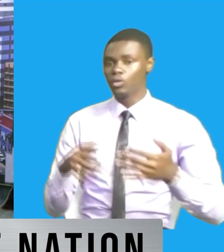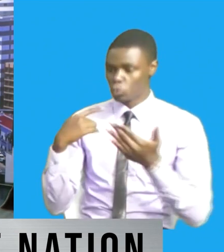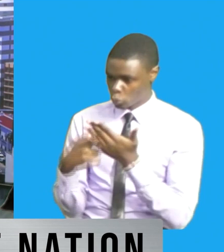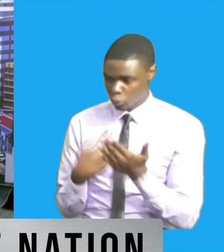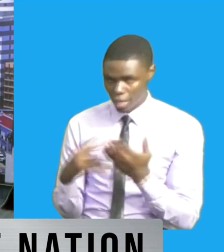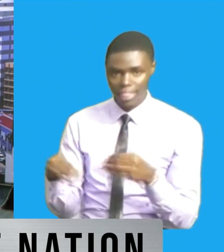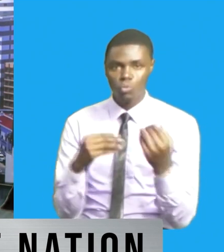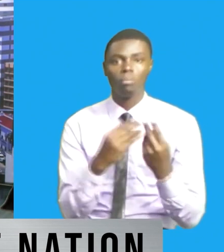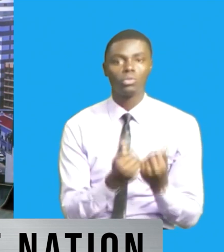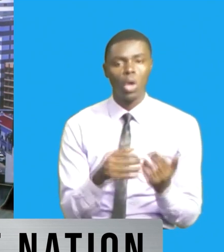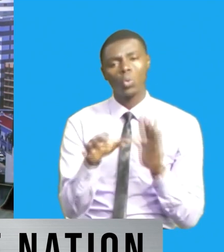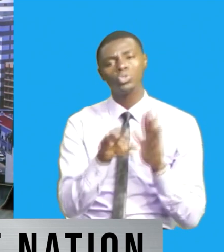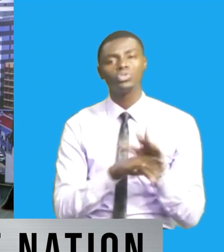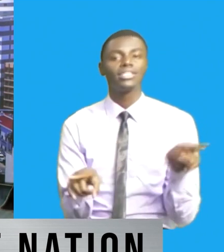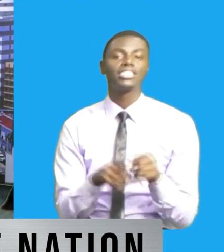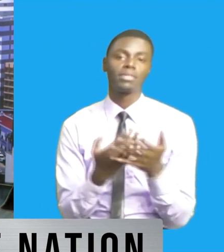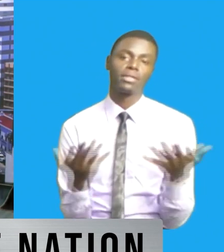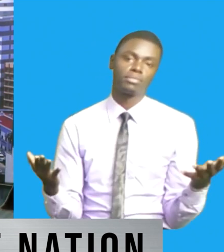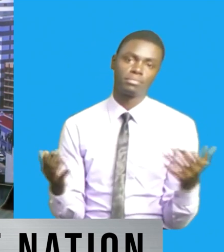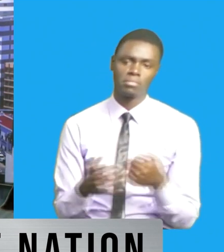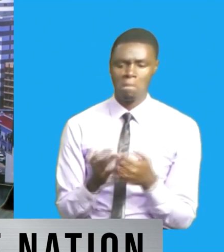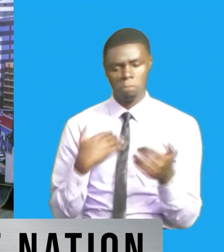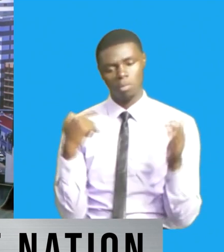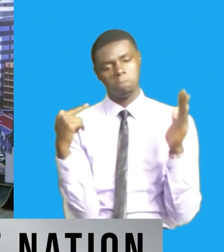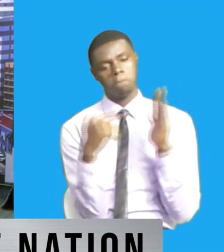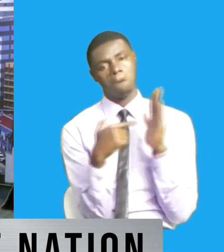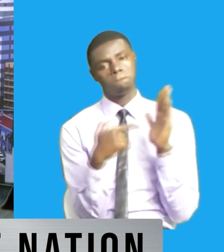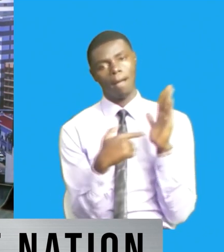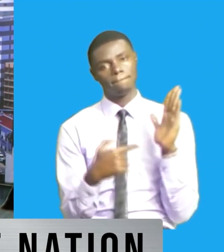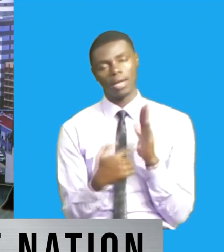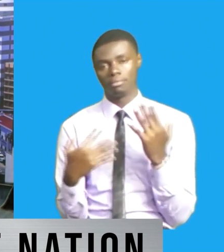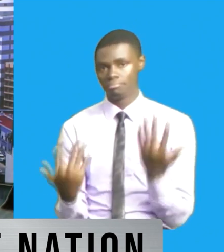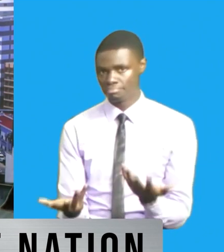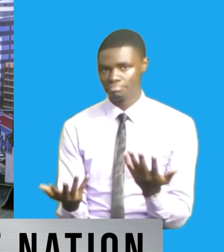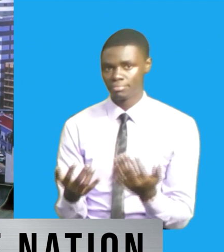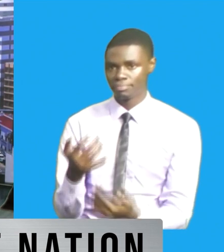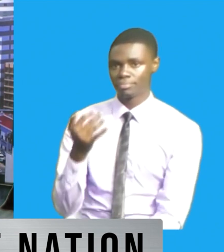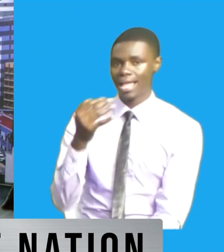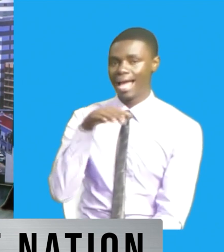kazi. Because the constitution is the same thing. I've just pointed out that